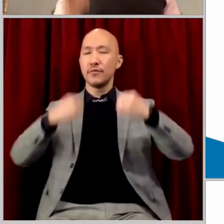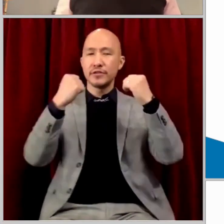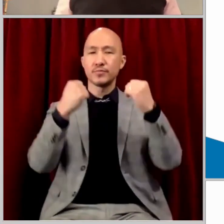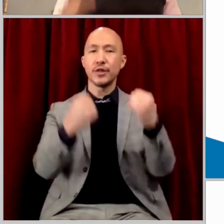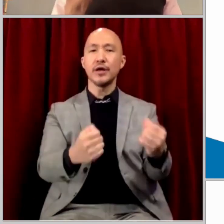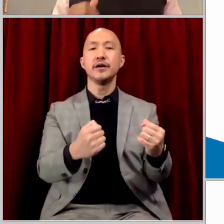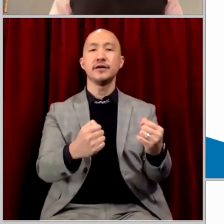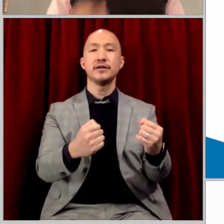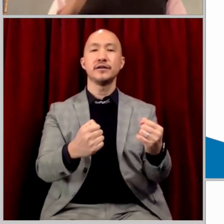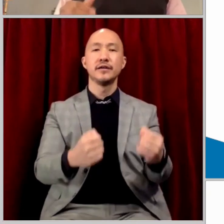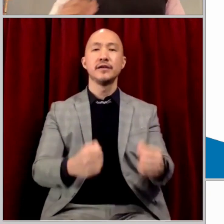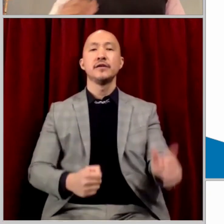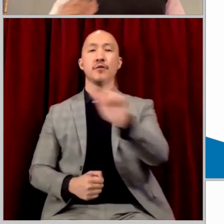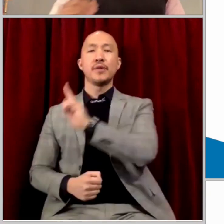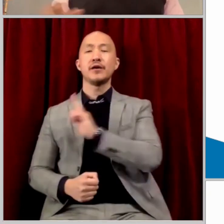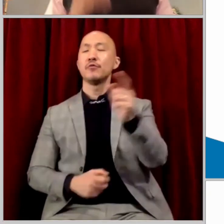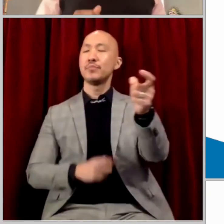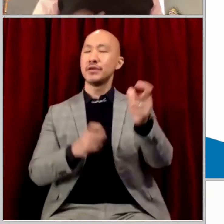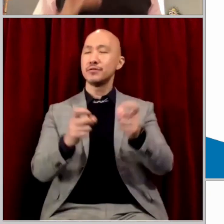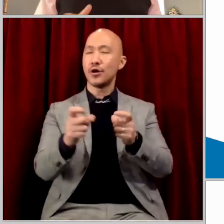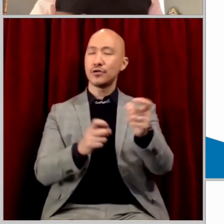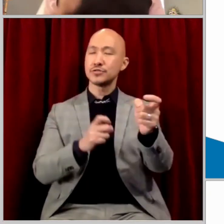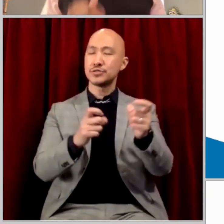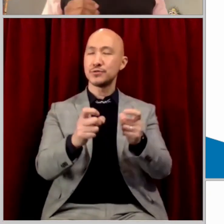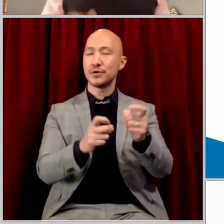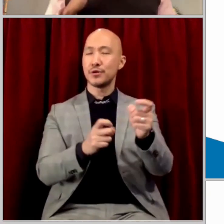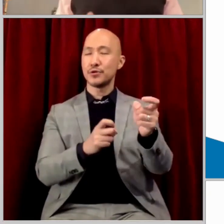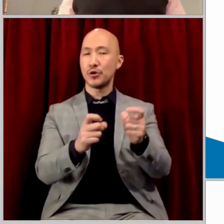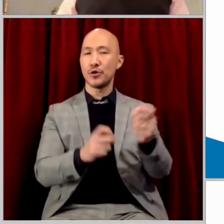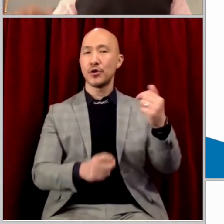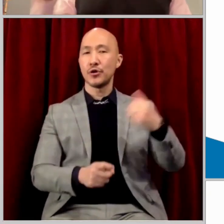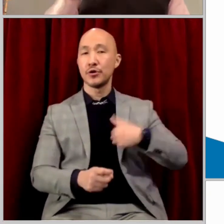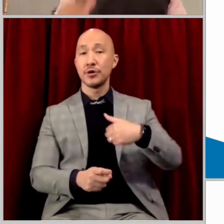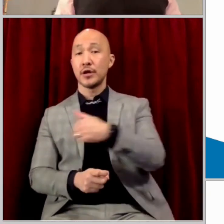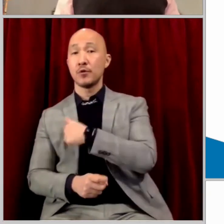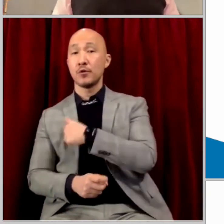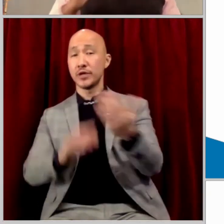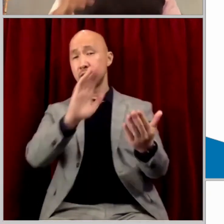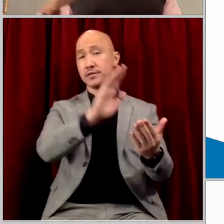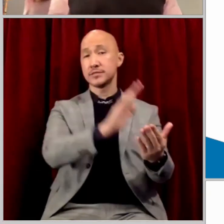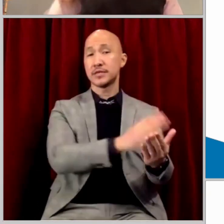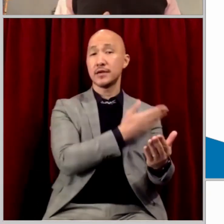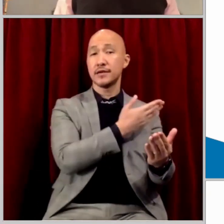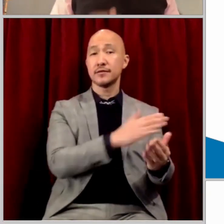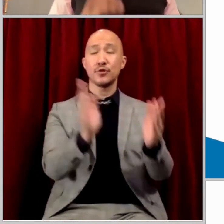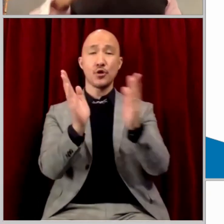power of his blood. The battle belongs to the Lord. And we